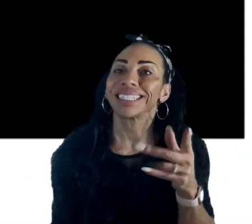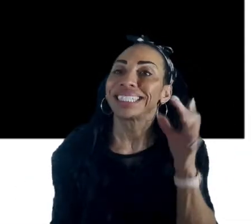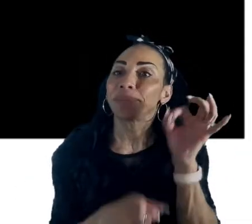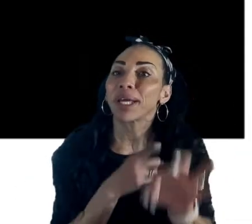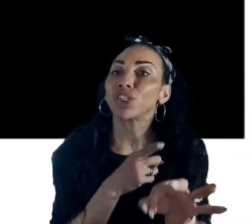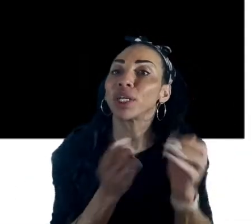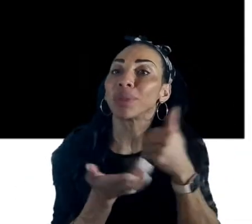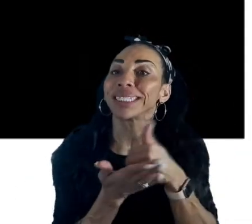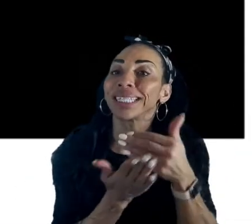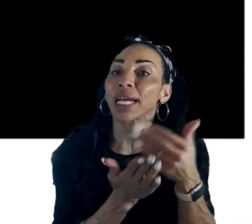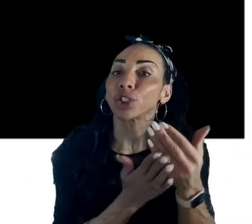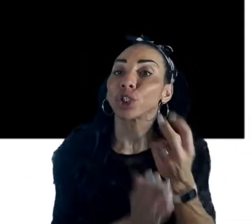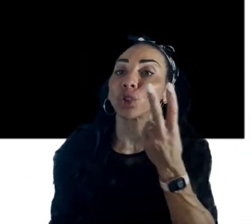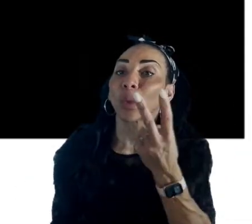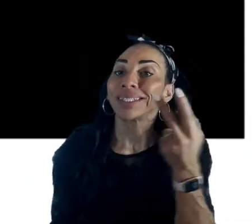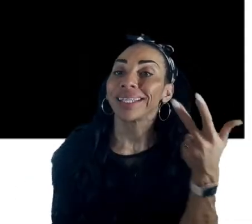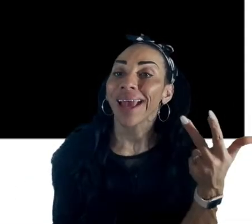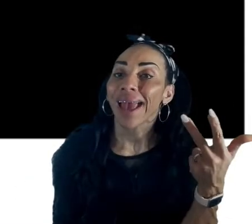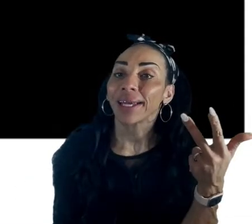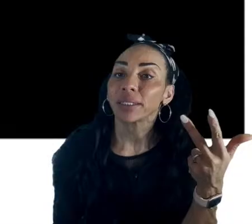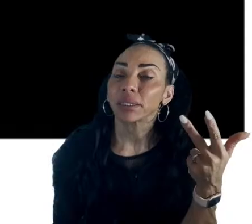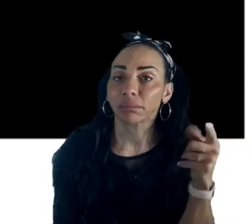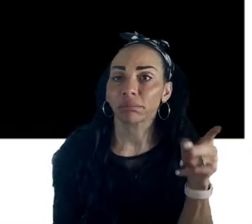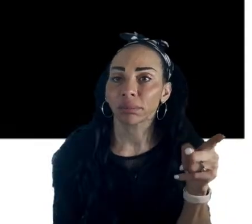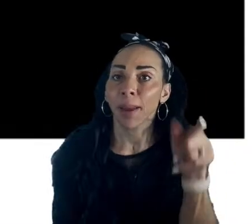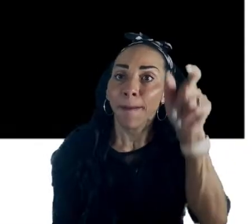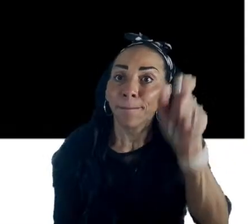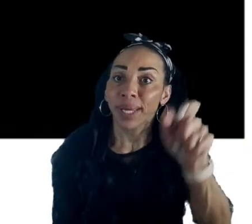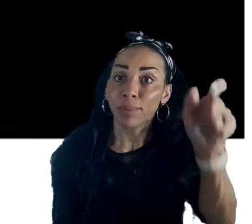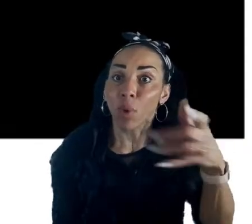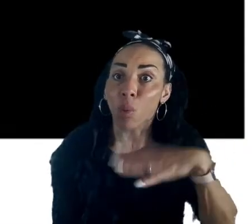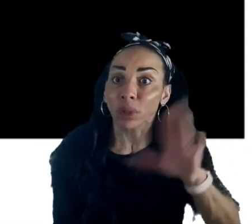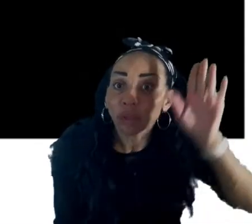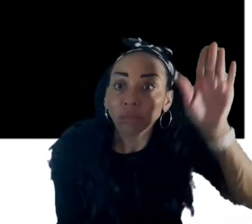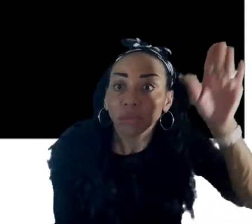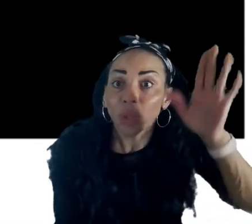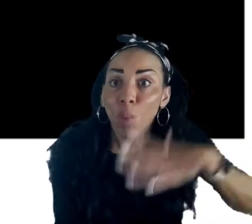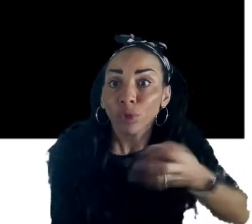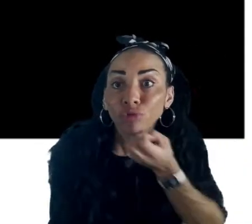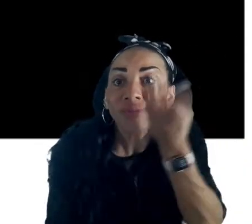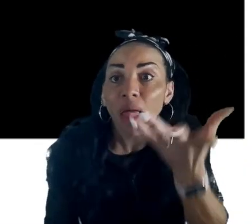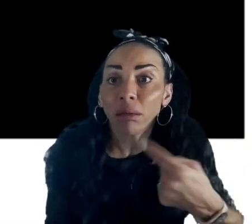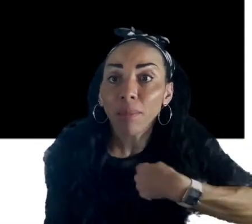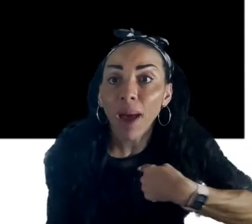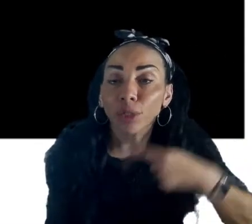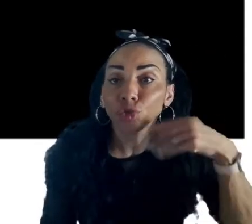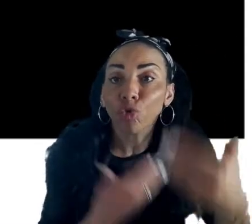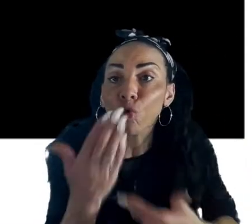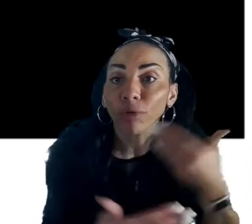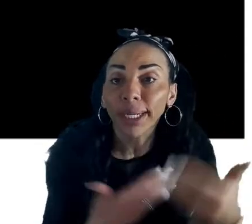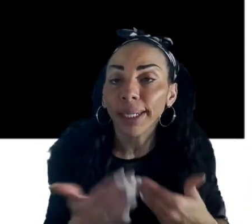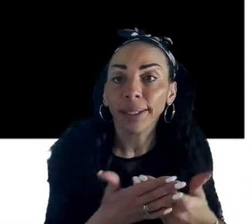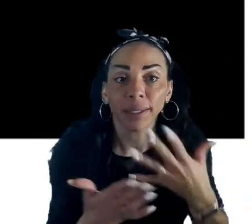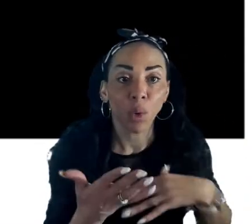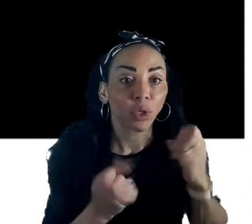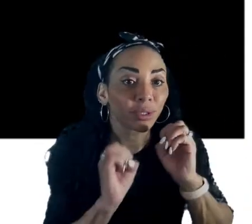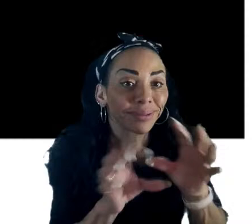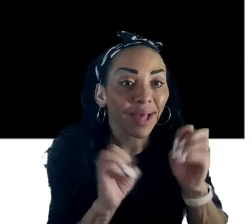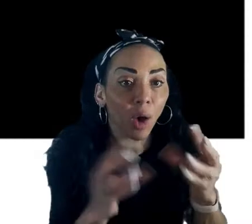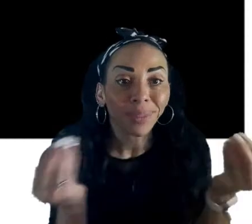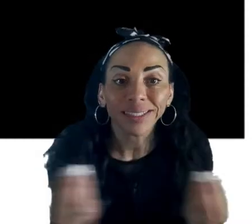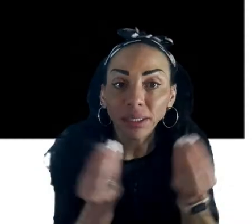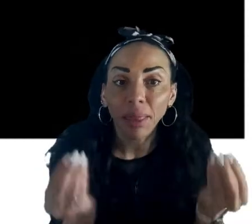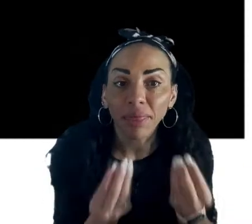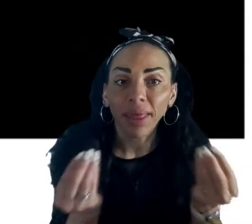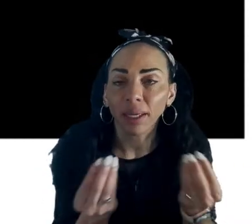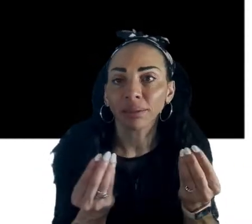actually, is people often want to share their story with me. They want to tell me something that feels really